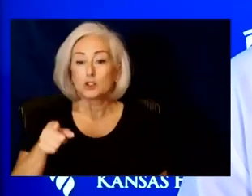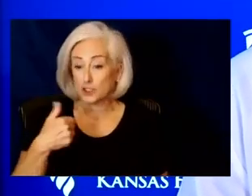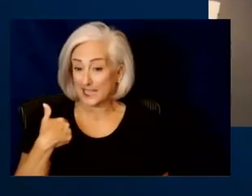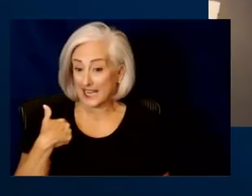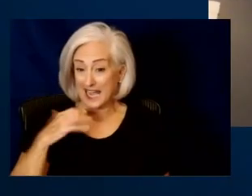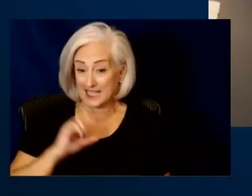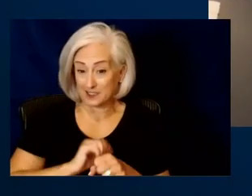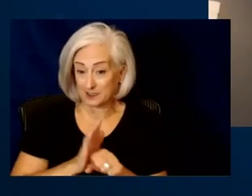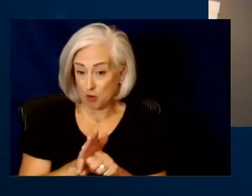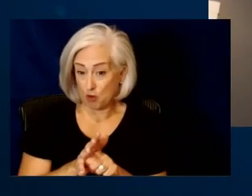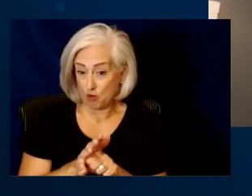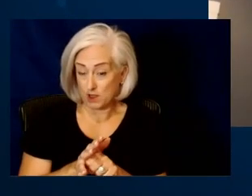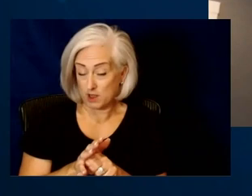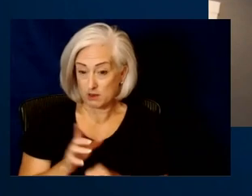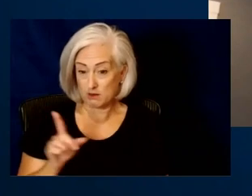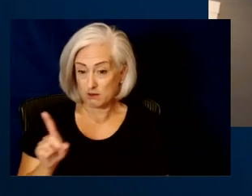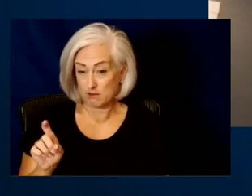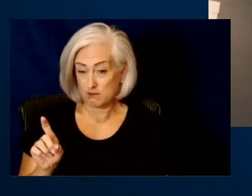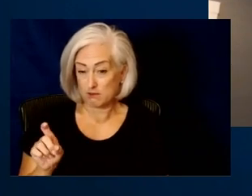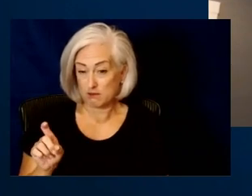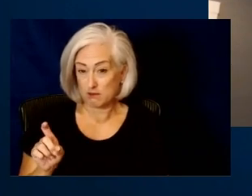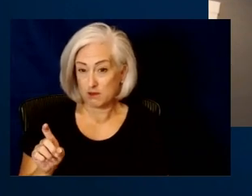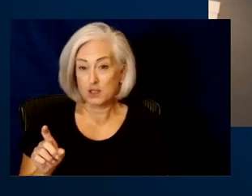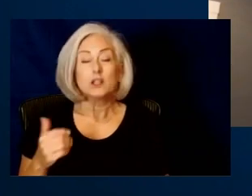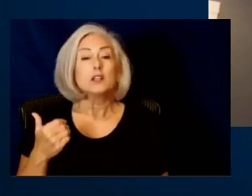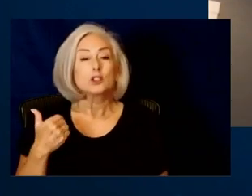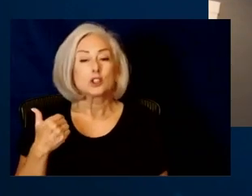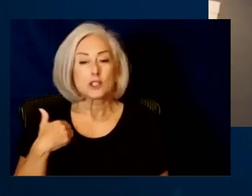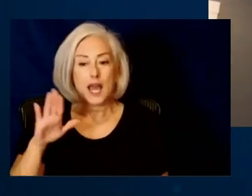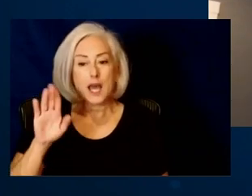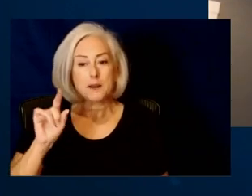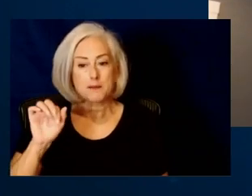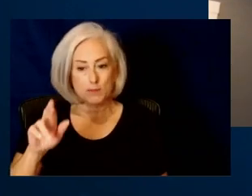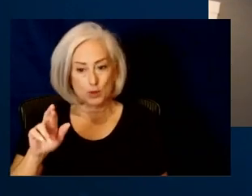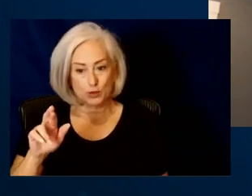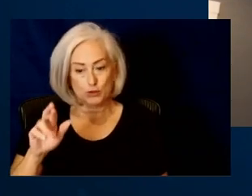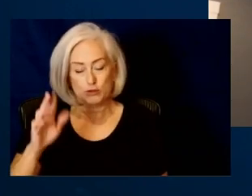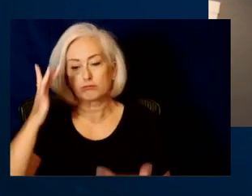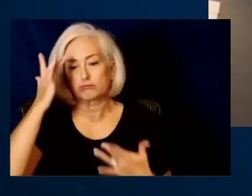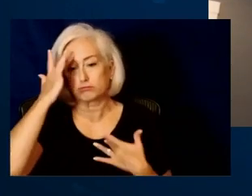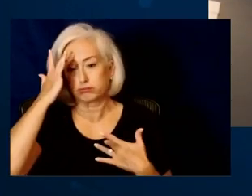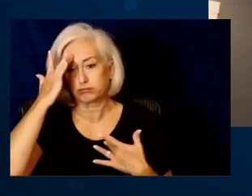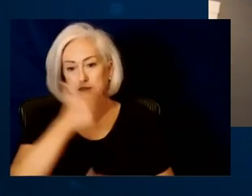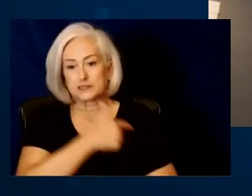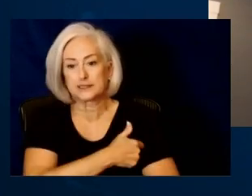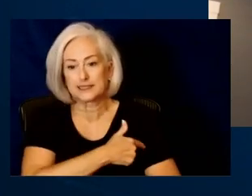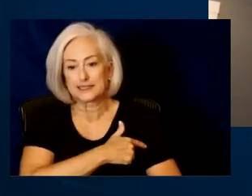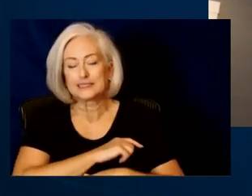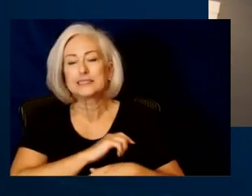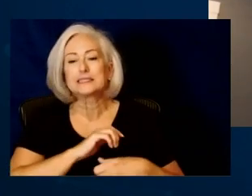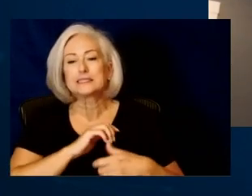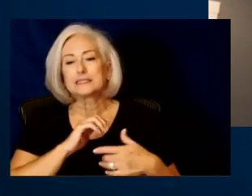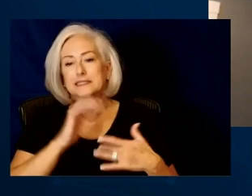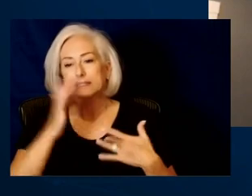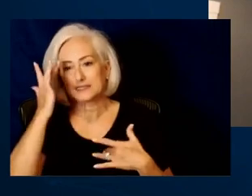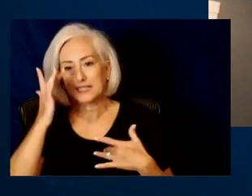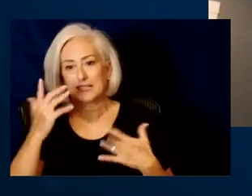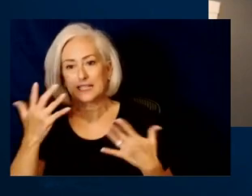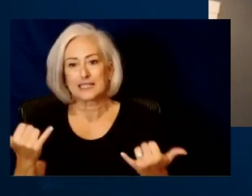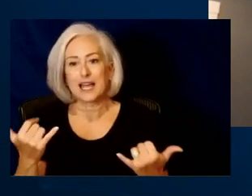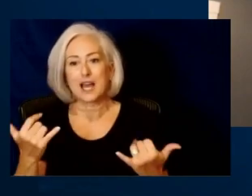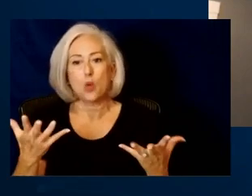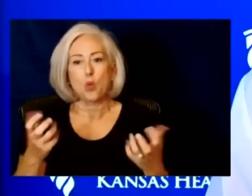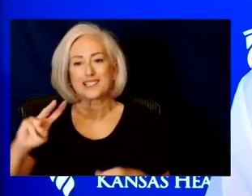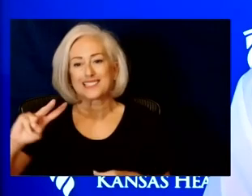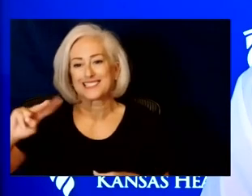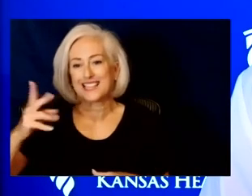No, she got the COVID booster, I think. She got the booster, and it made her sick. Okay. Yeah, she wants to get another one, but she's afraid. Yeah, and what we have